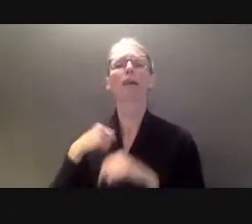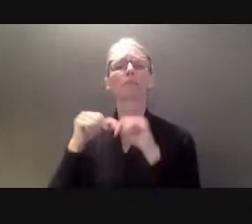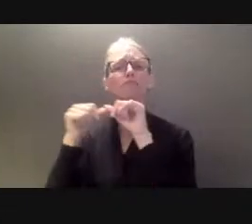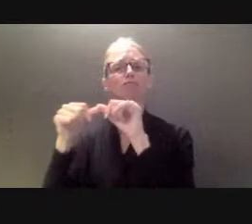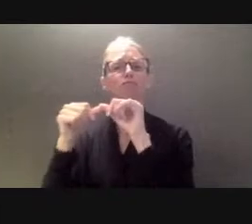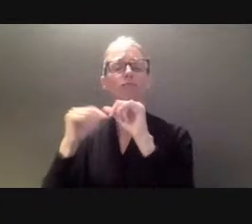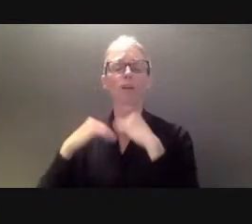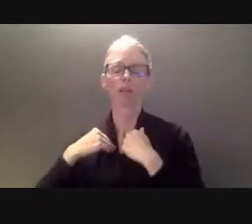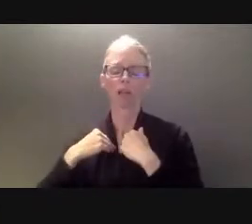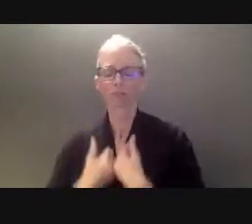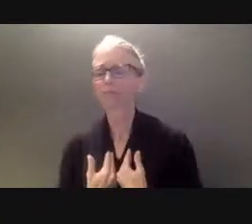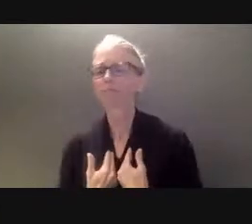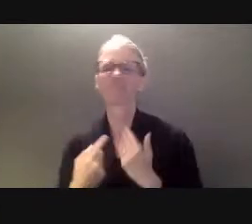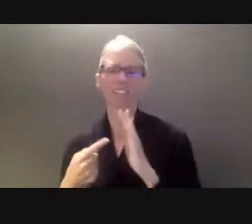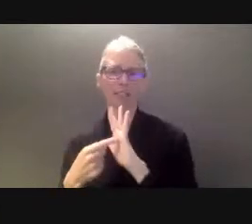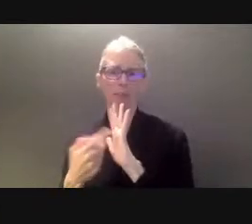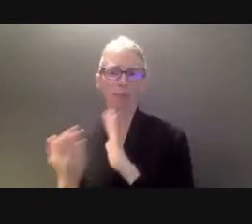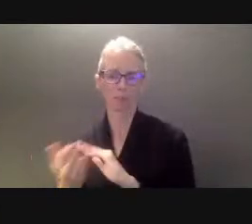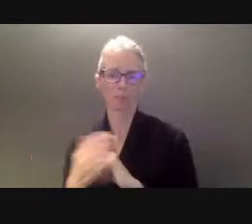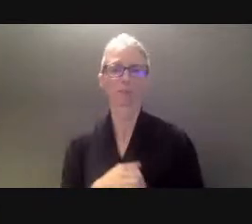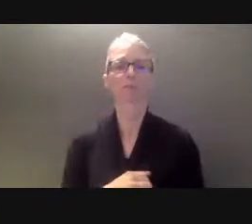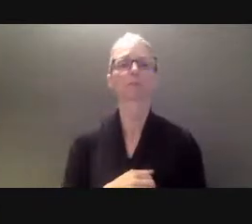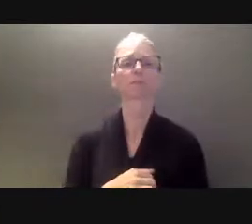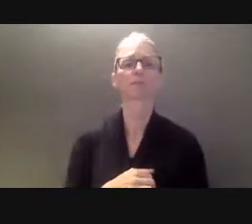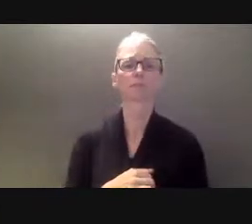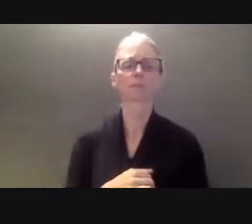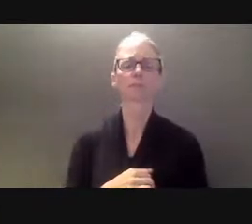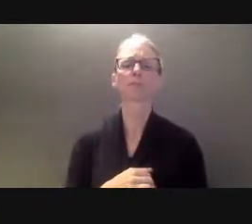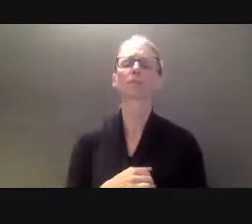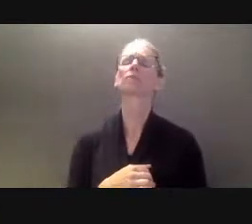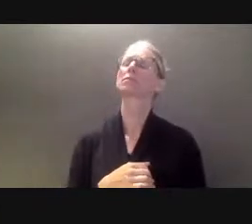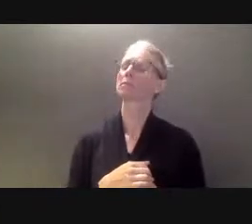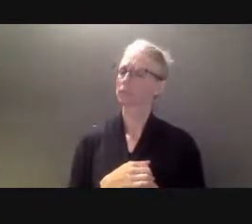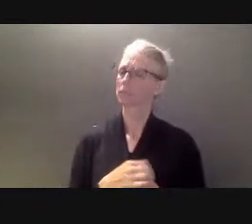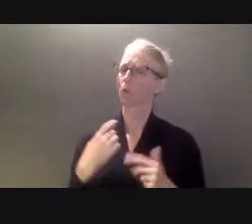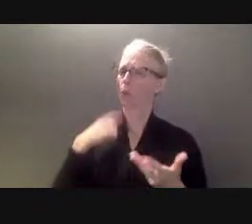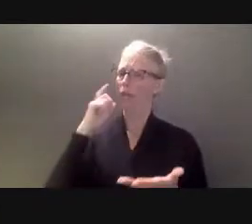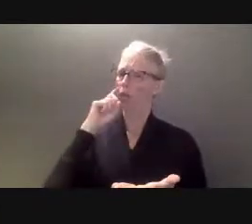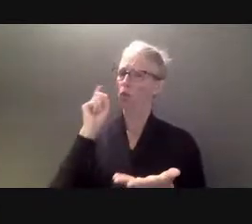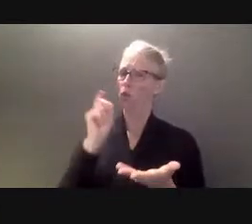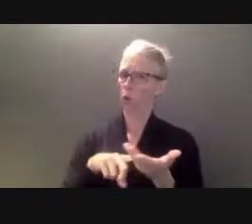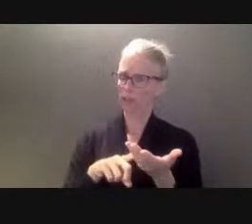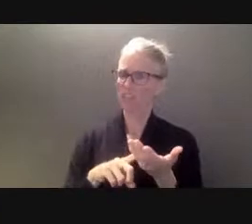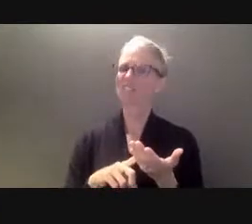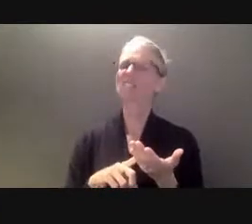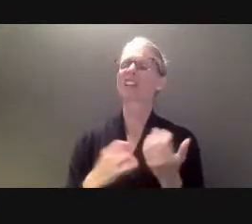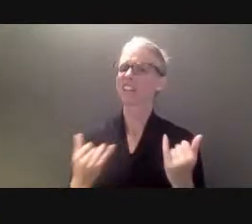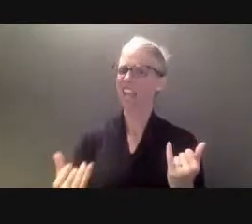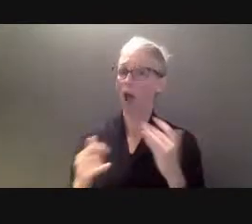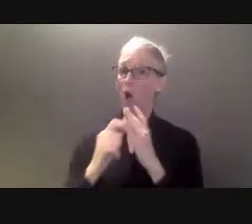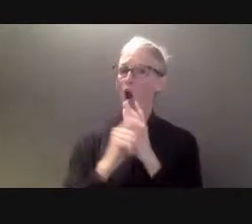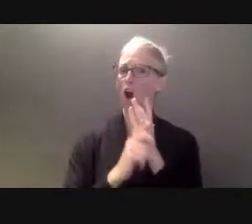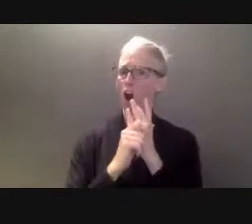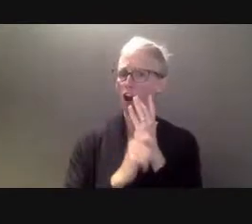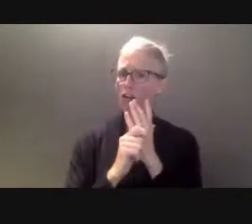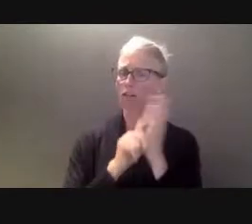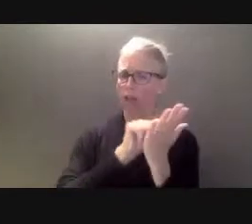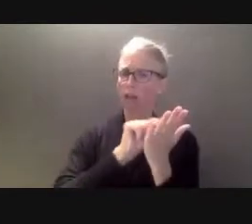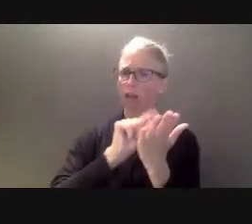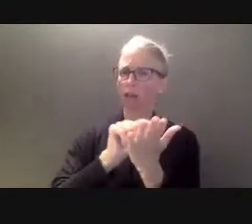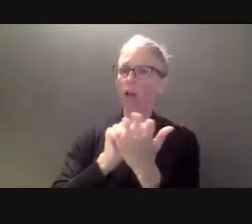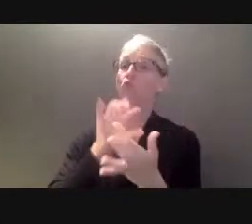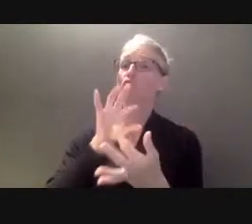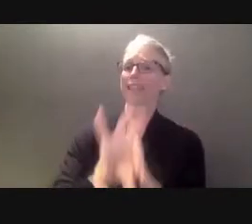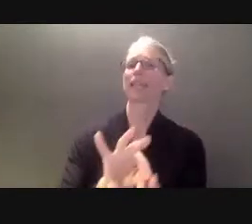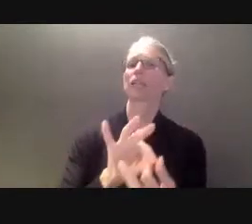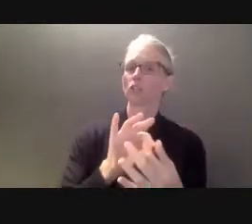Now, one of the things our team has noticed is the rising amount of articles on park accessibility. On this slide is a graph that shows the rise in